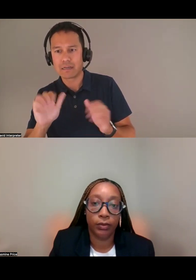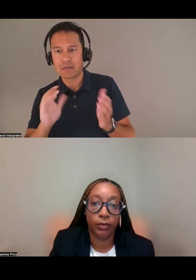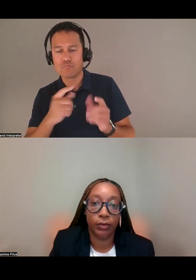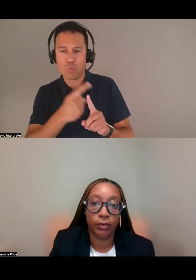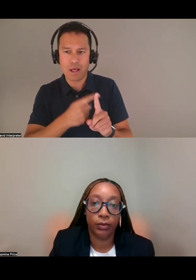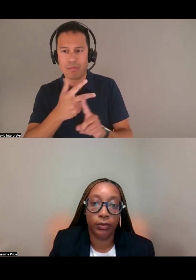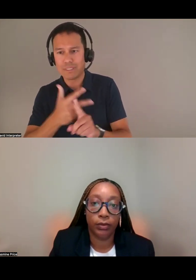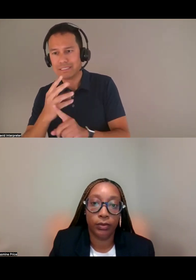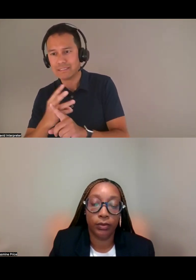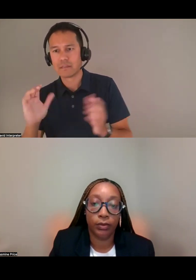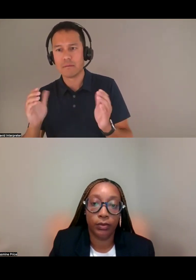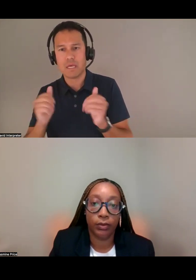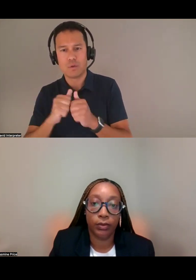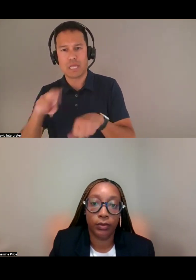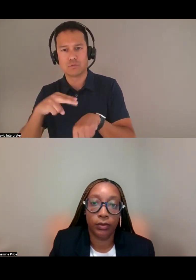collection?